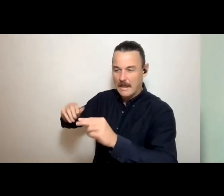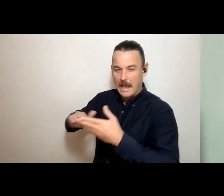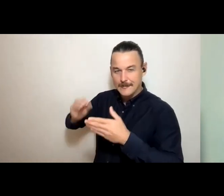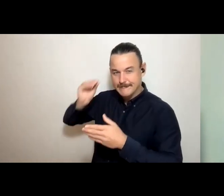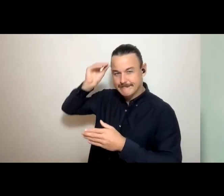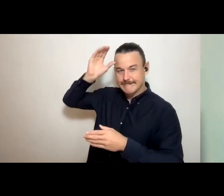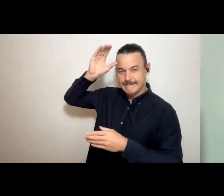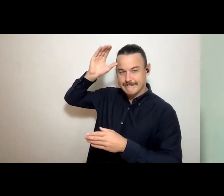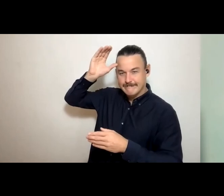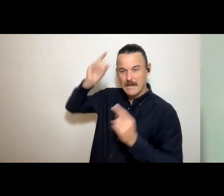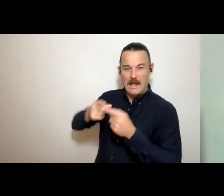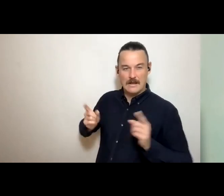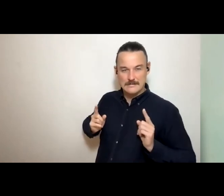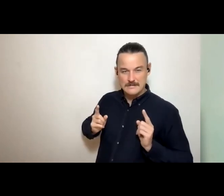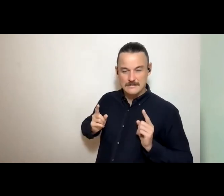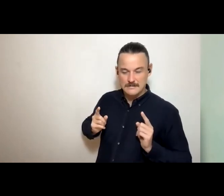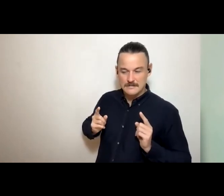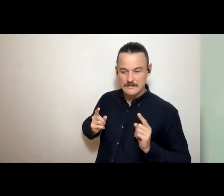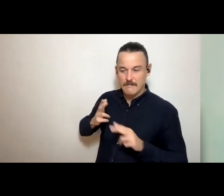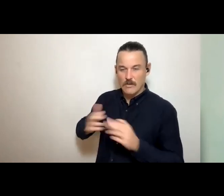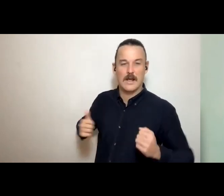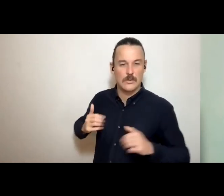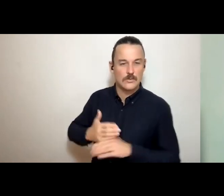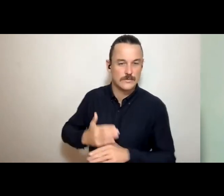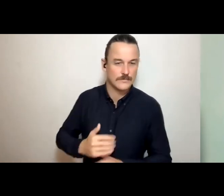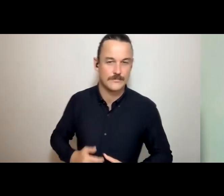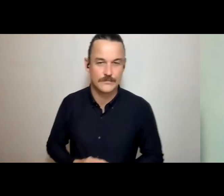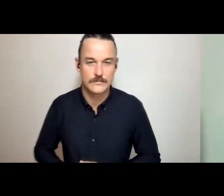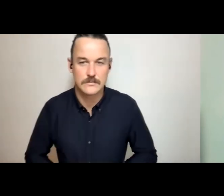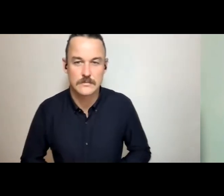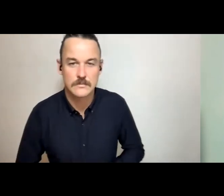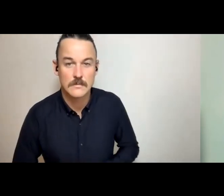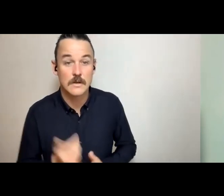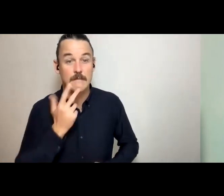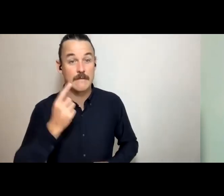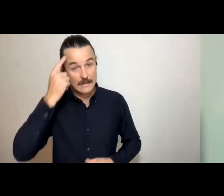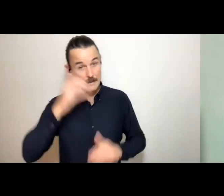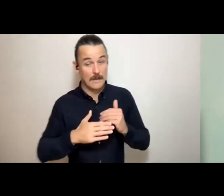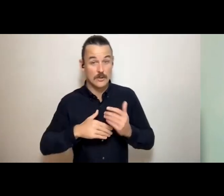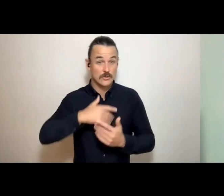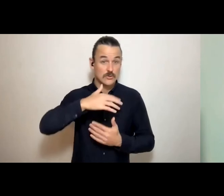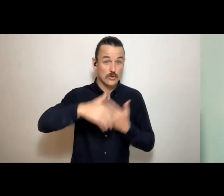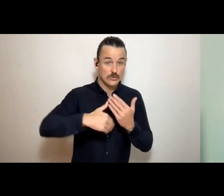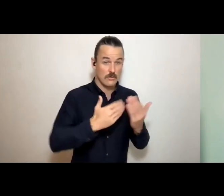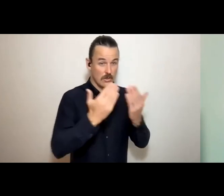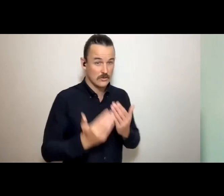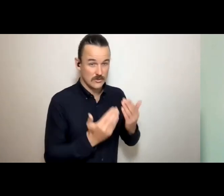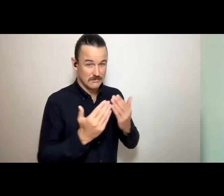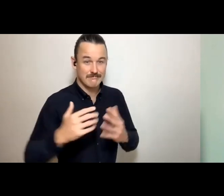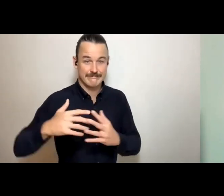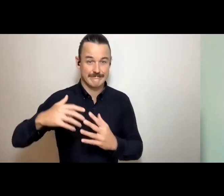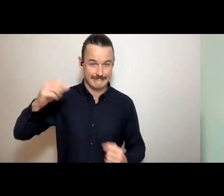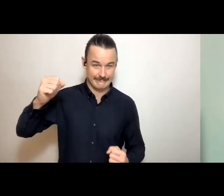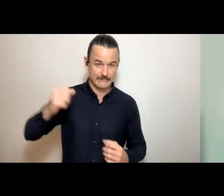um, work, we know that, um, when you think of a sociology degree, the most common